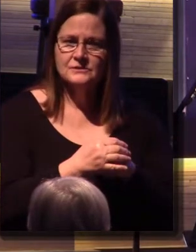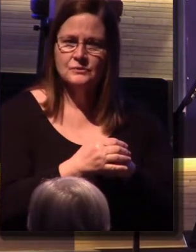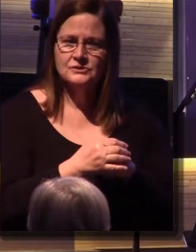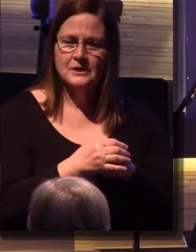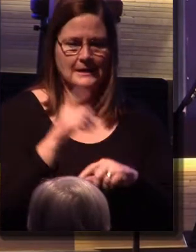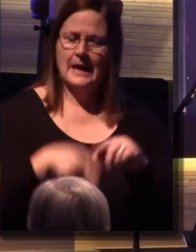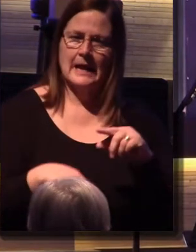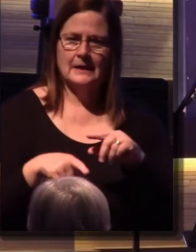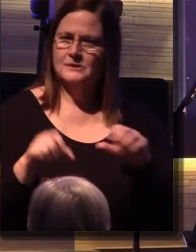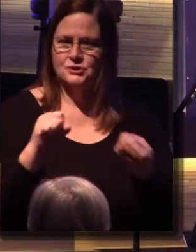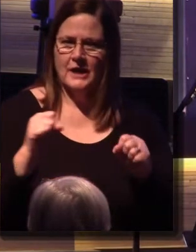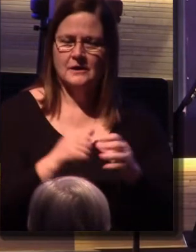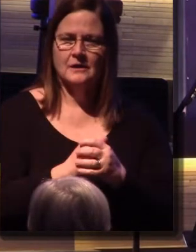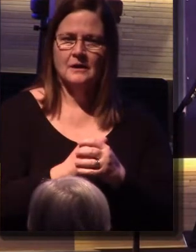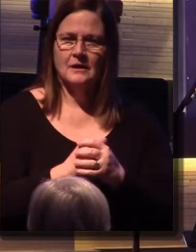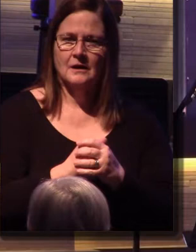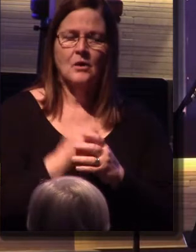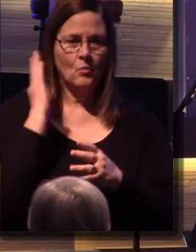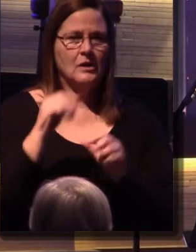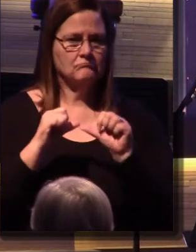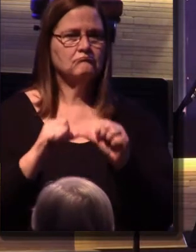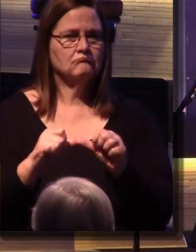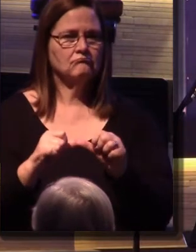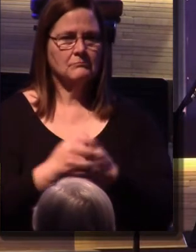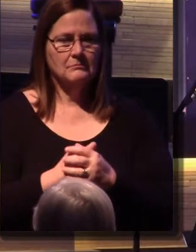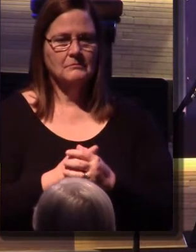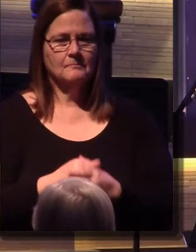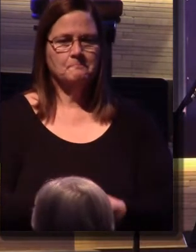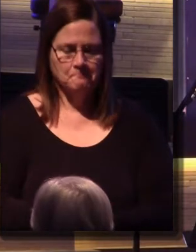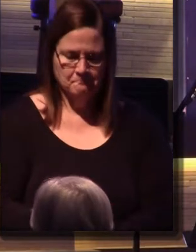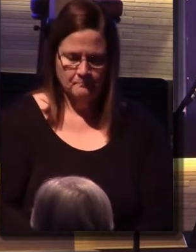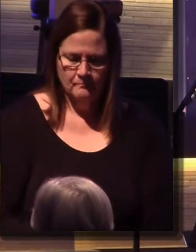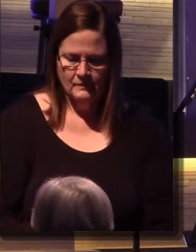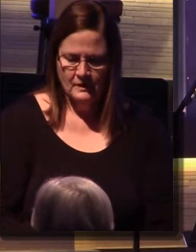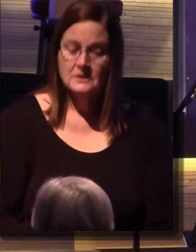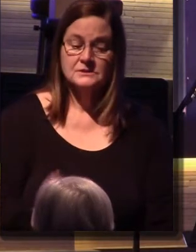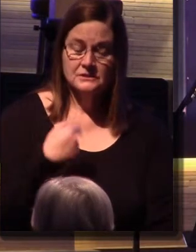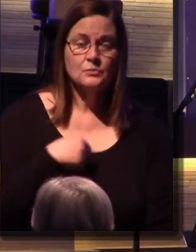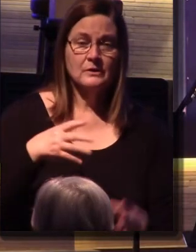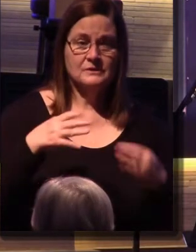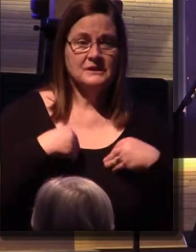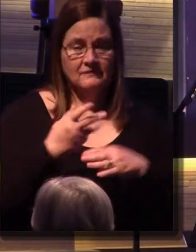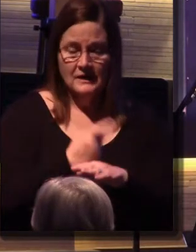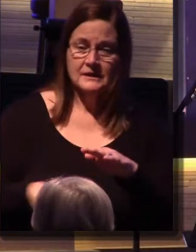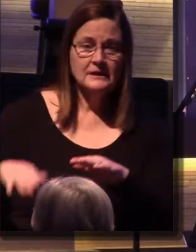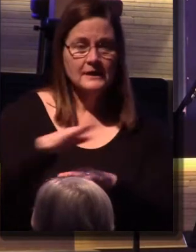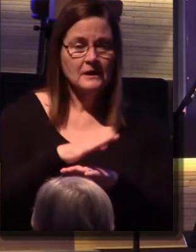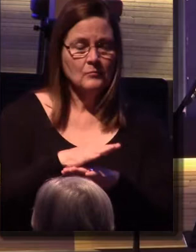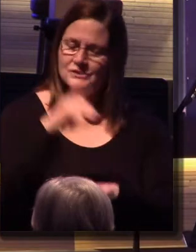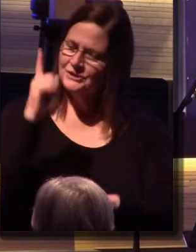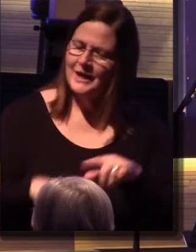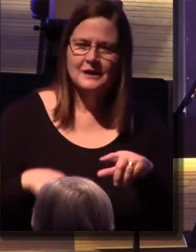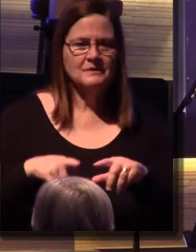those things which cannot be shaken may remain. Therefore, since we receive a kingdom